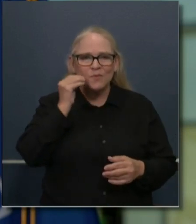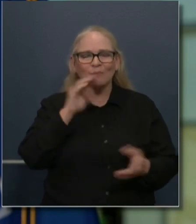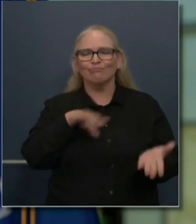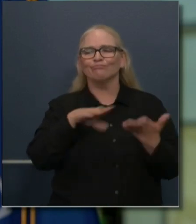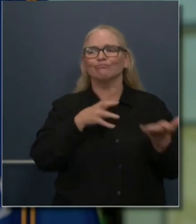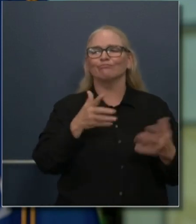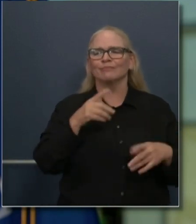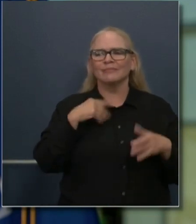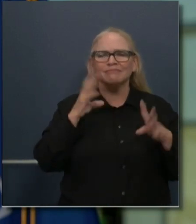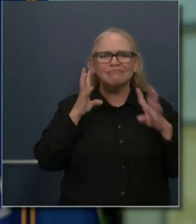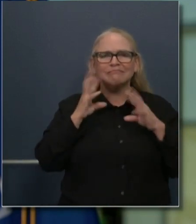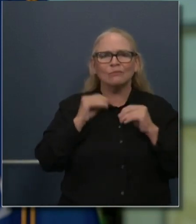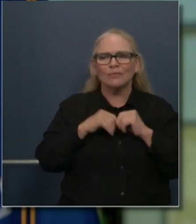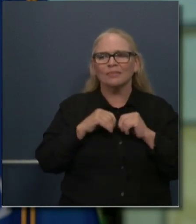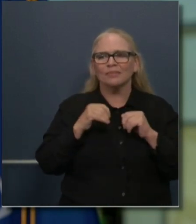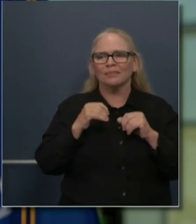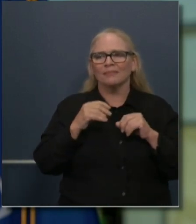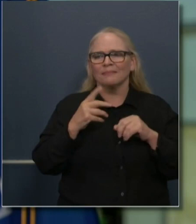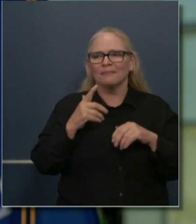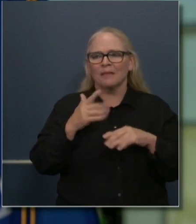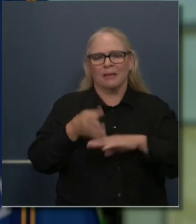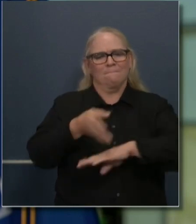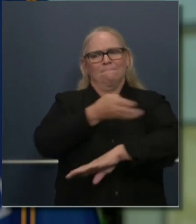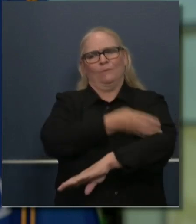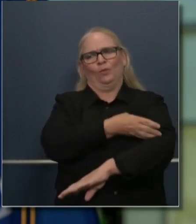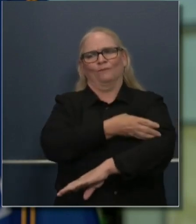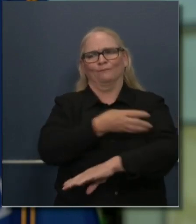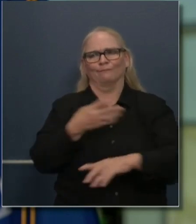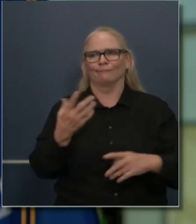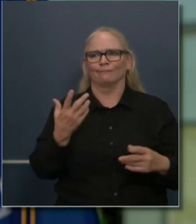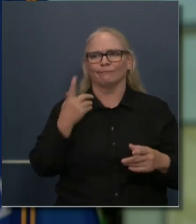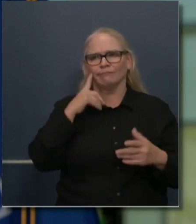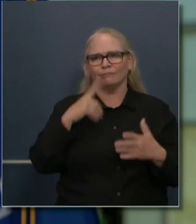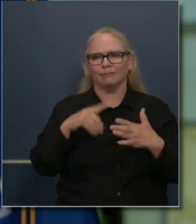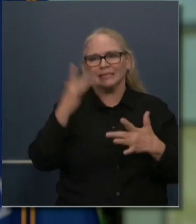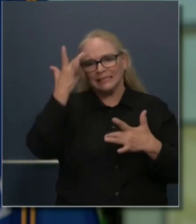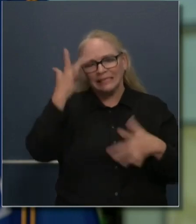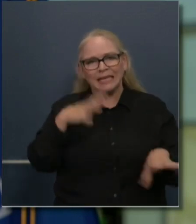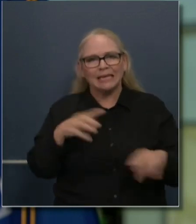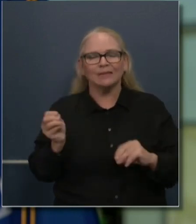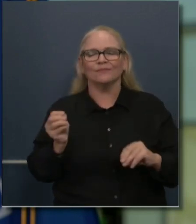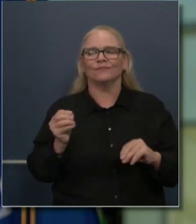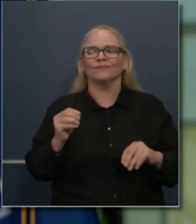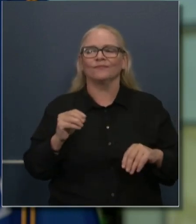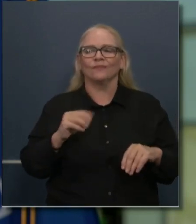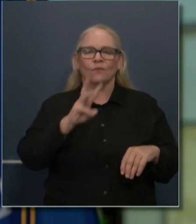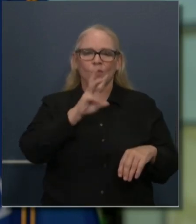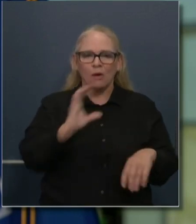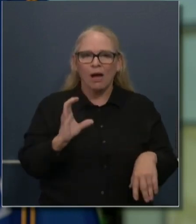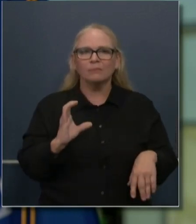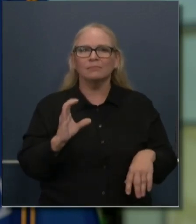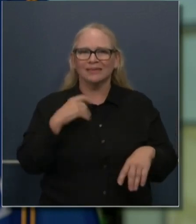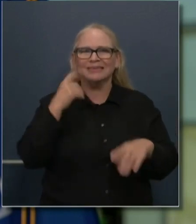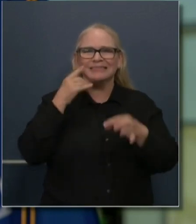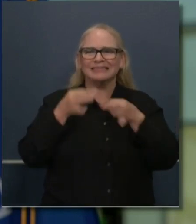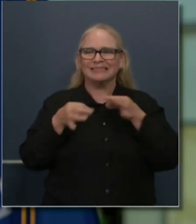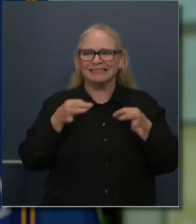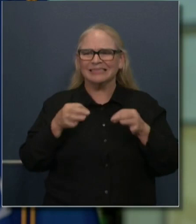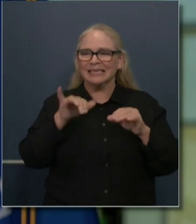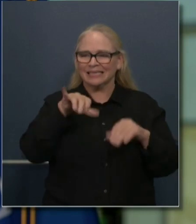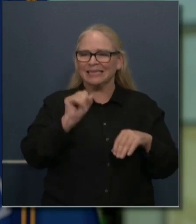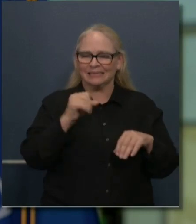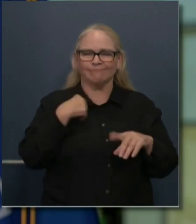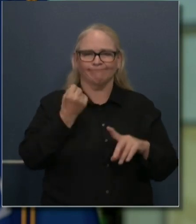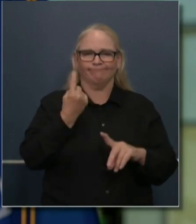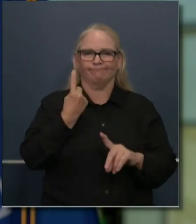and workers' comp that we identified here today, and you're reinforcing. I'm very proud of those efforts. And so the answer to your question, it's a way of, I guess, extending a